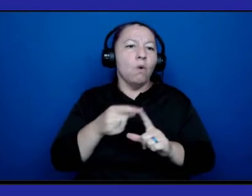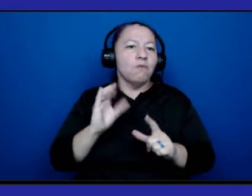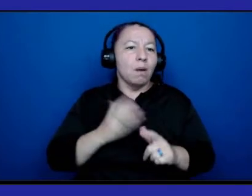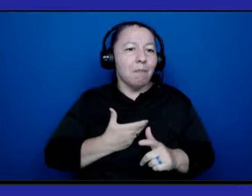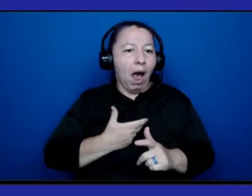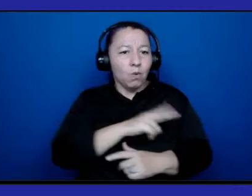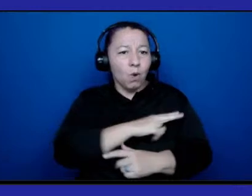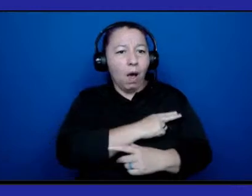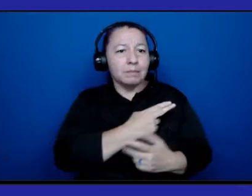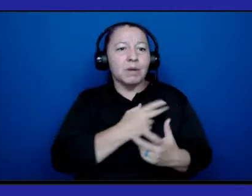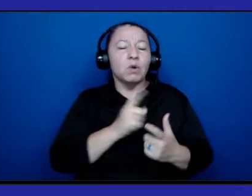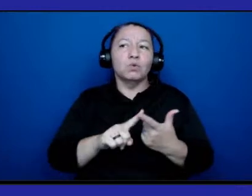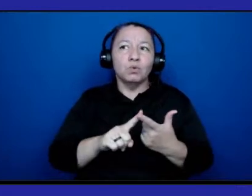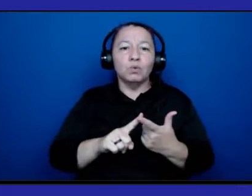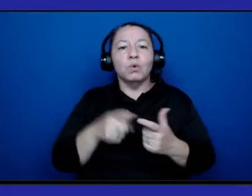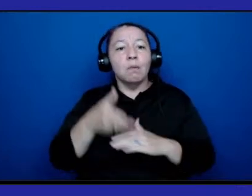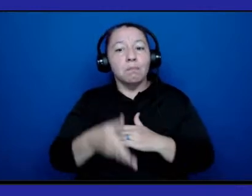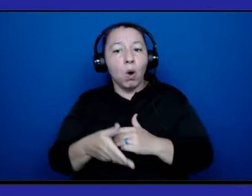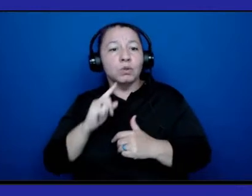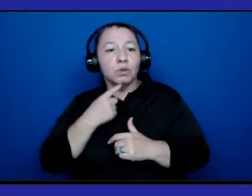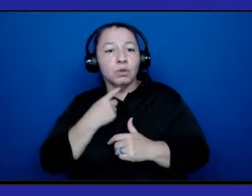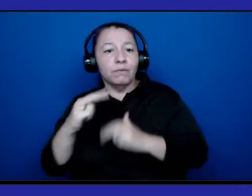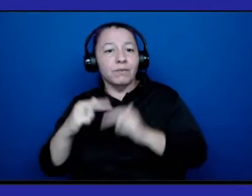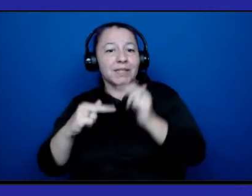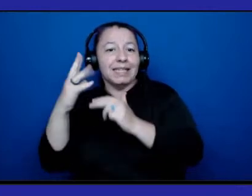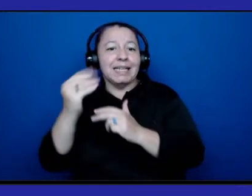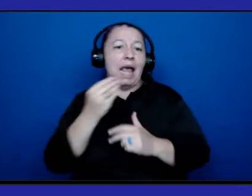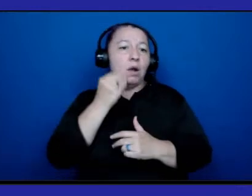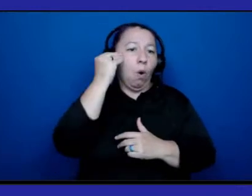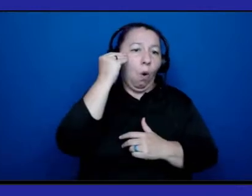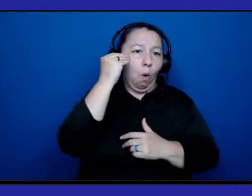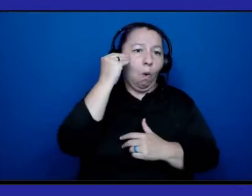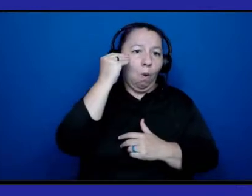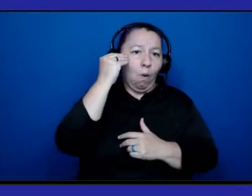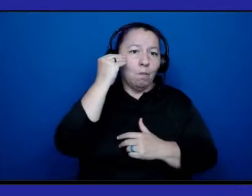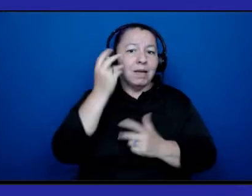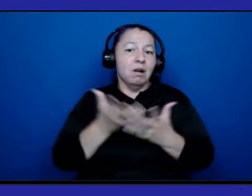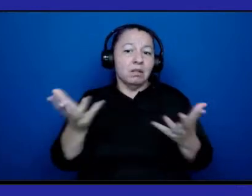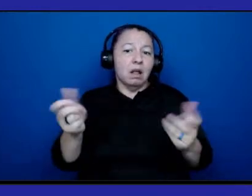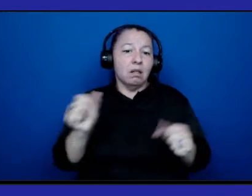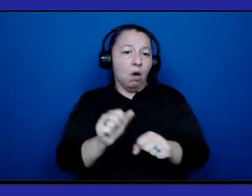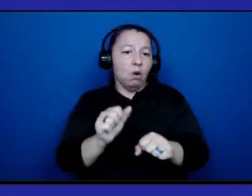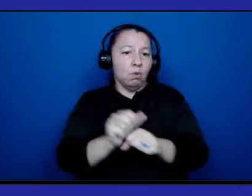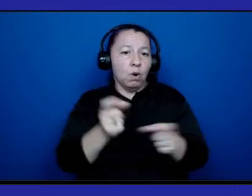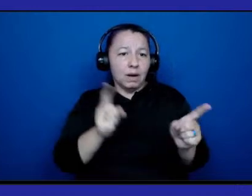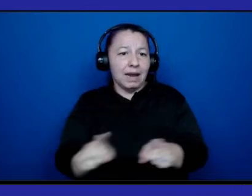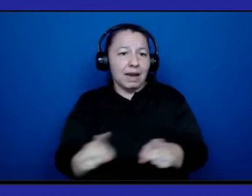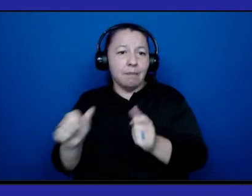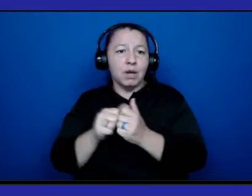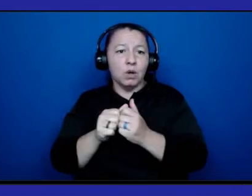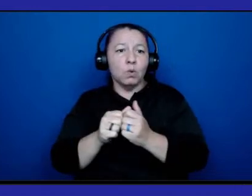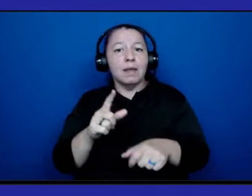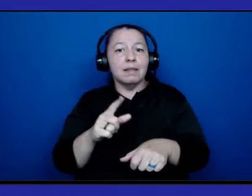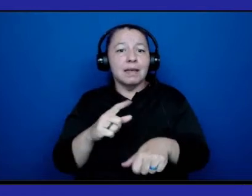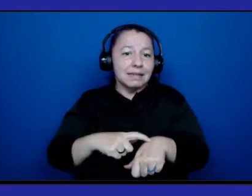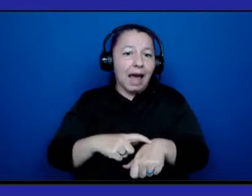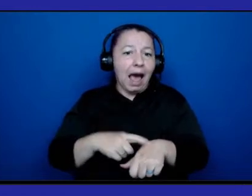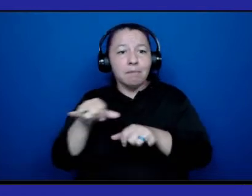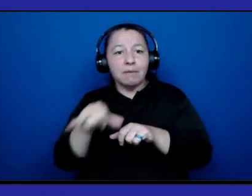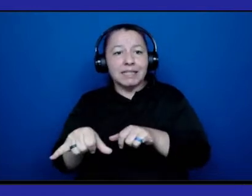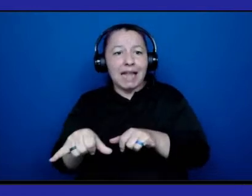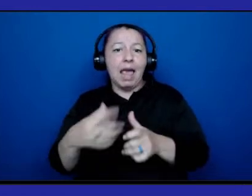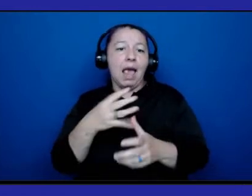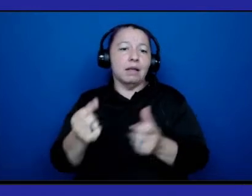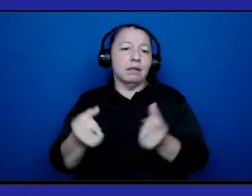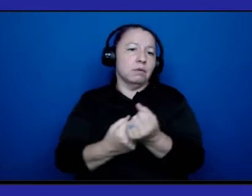facilities, to home, and there is a lot of work going on around length of stay and supporting